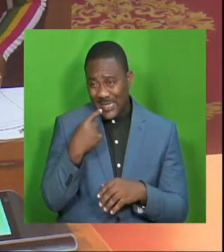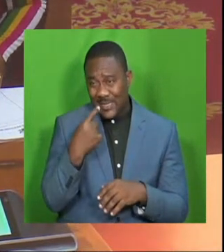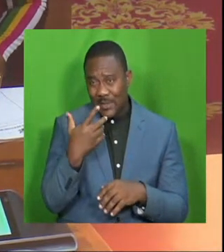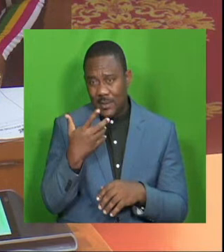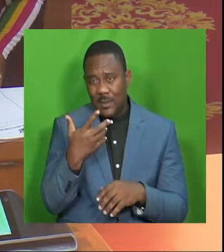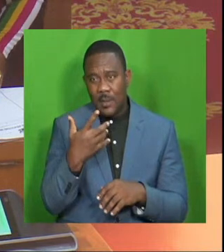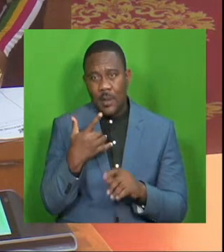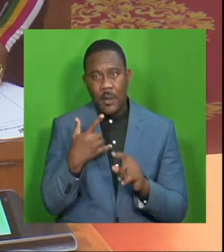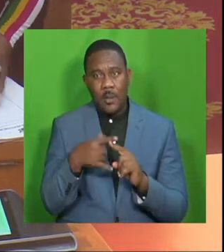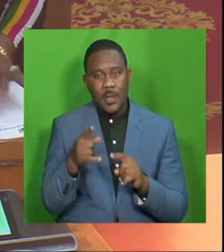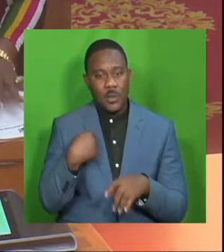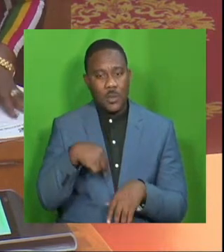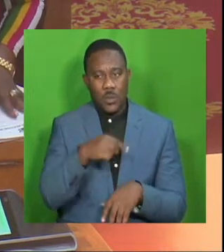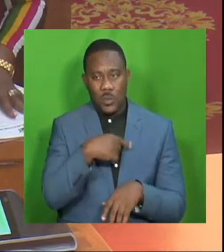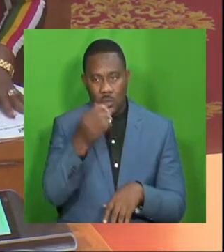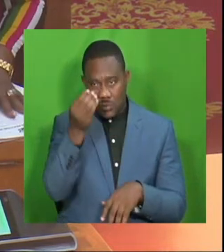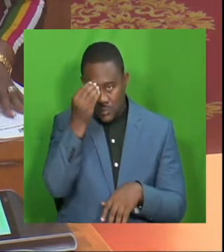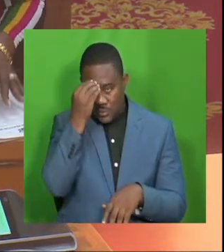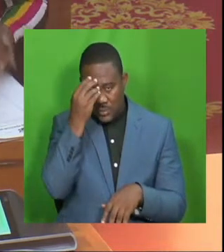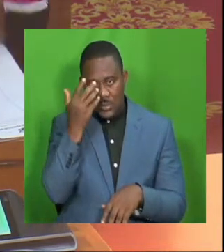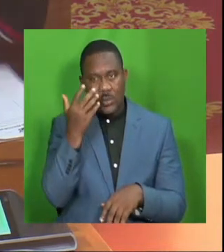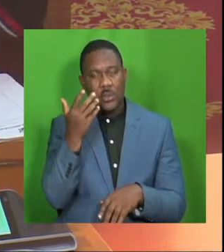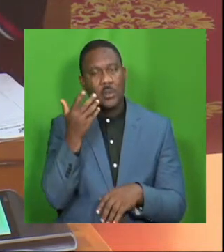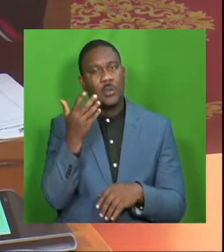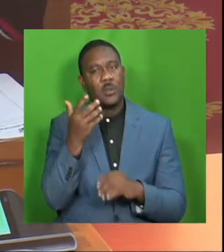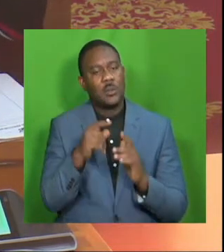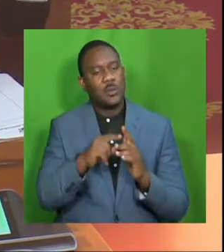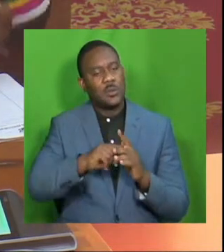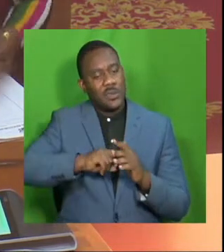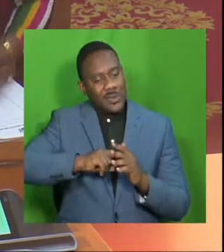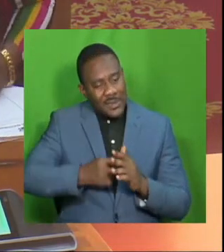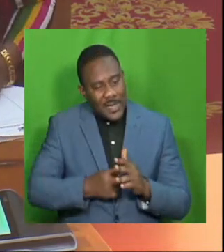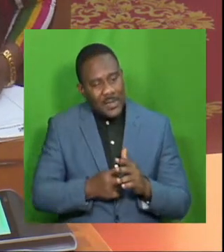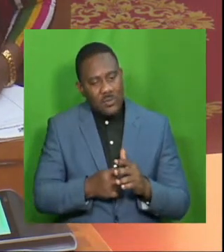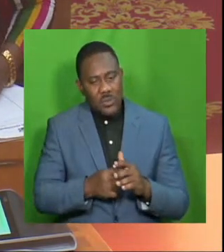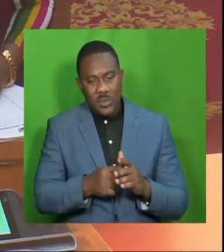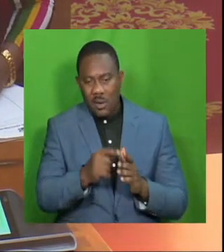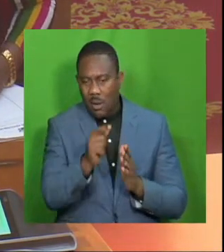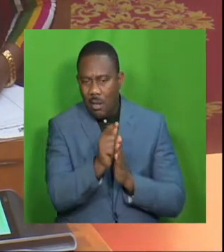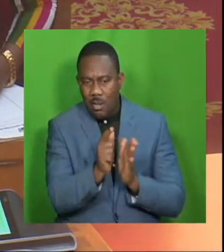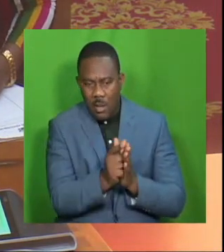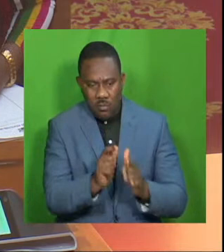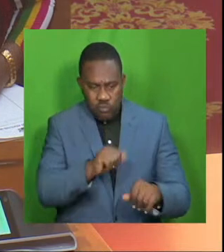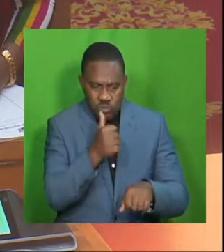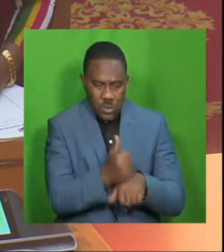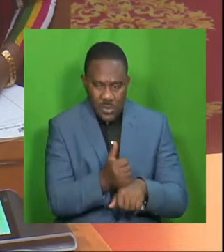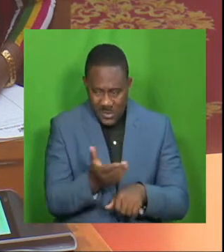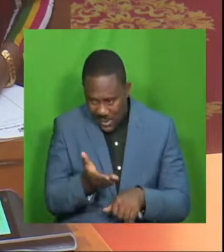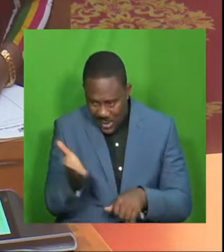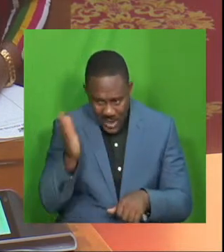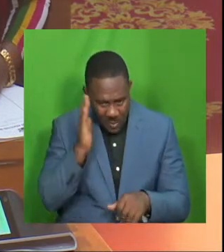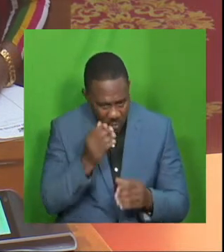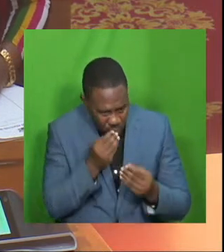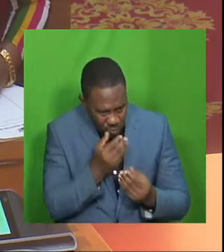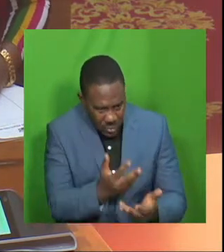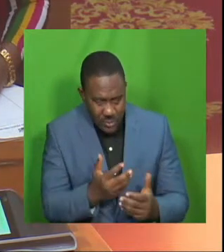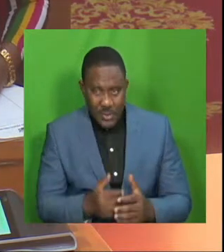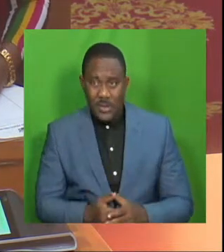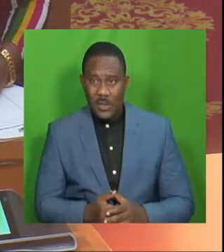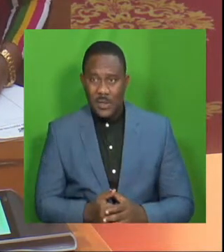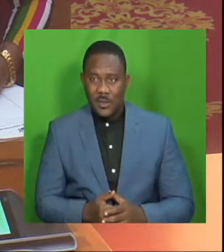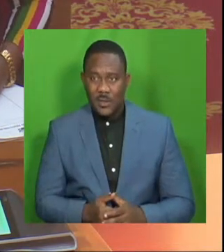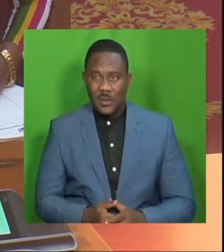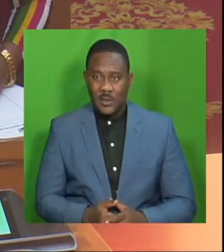we know that when we start with the enforcement, they will comply because they also need to